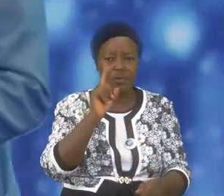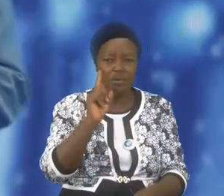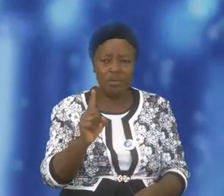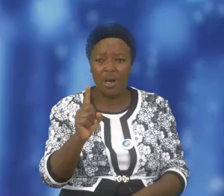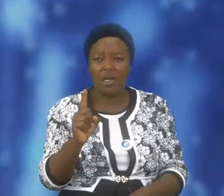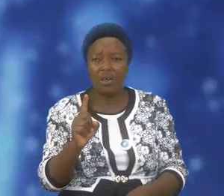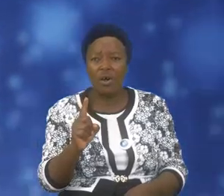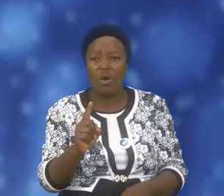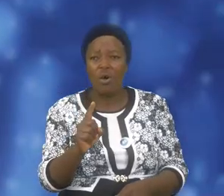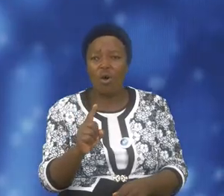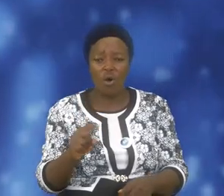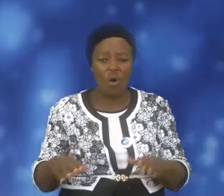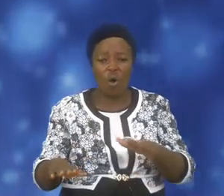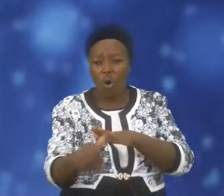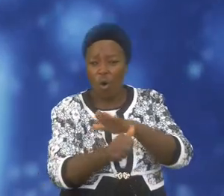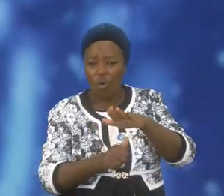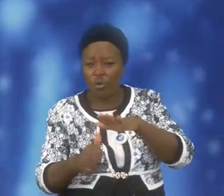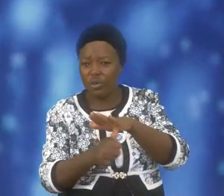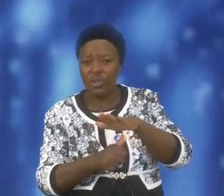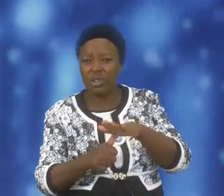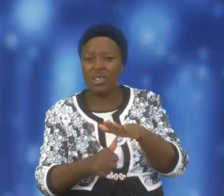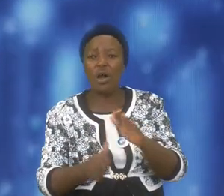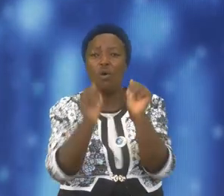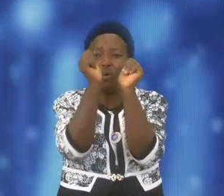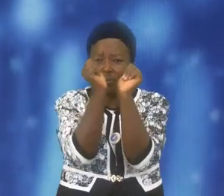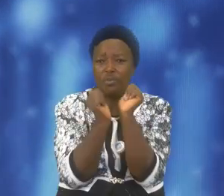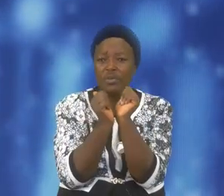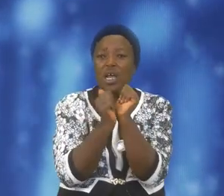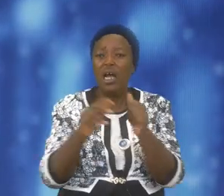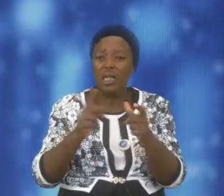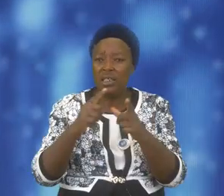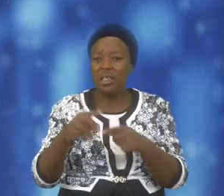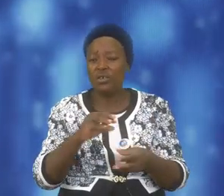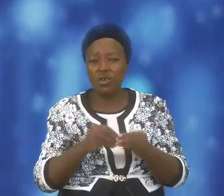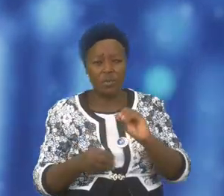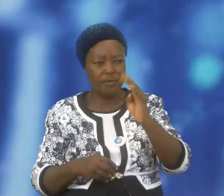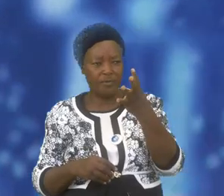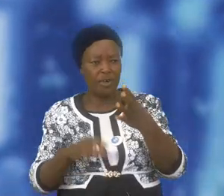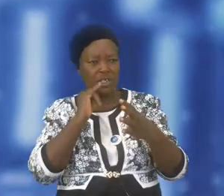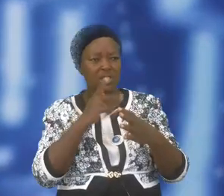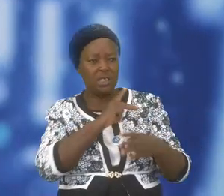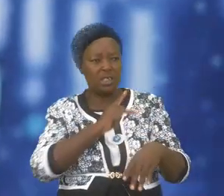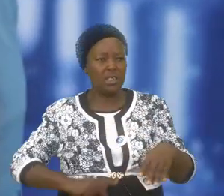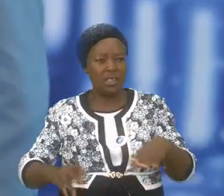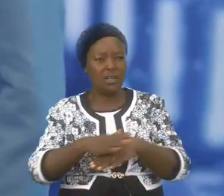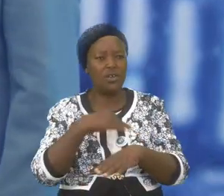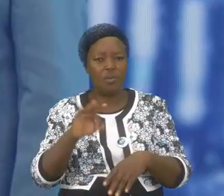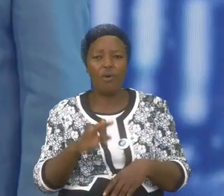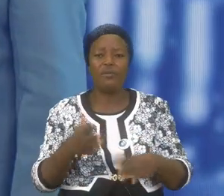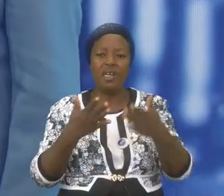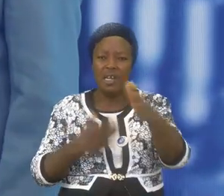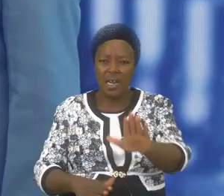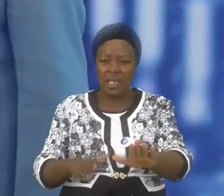oppression. Number four, the kingdom of death and destruction. Christ